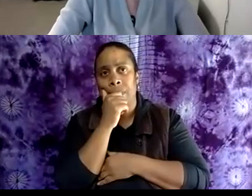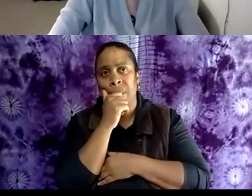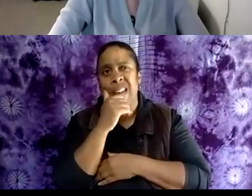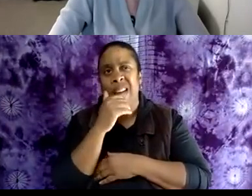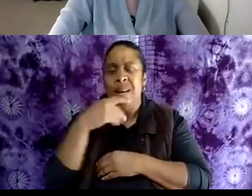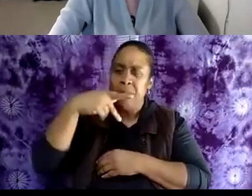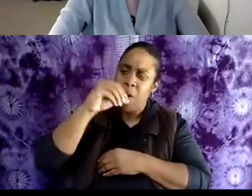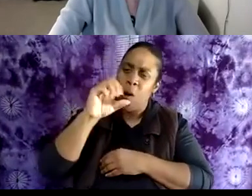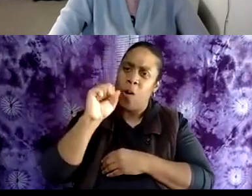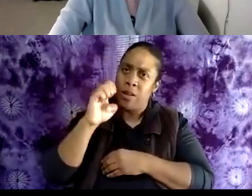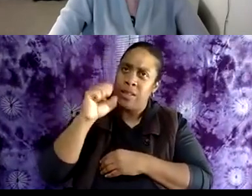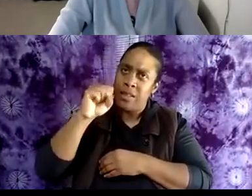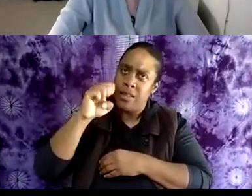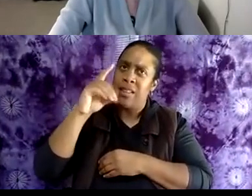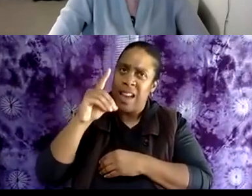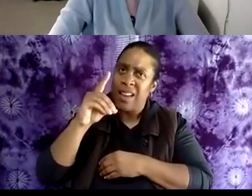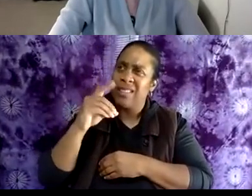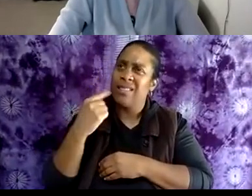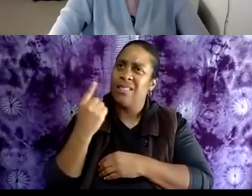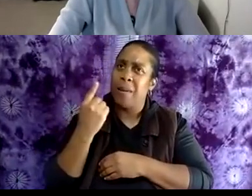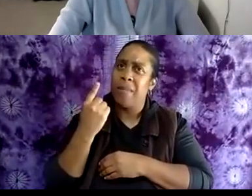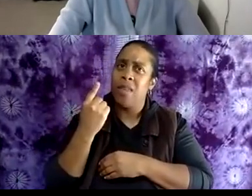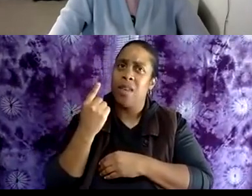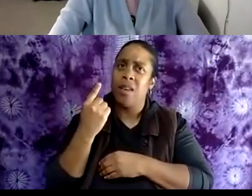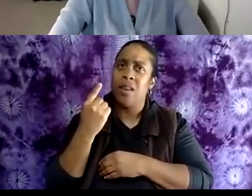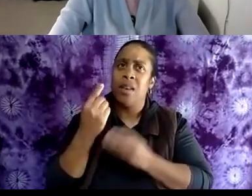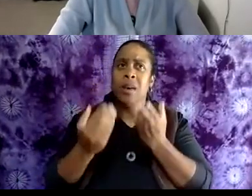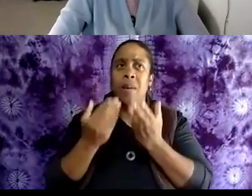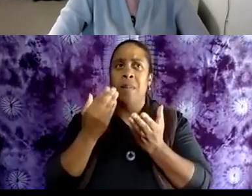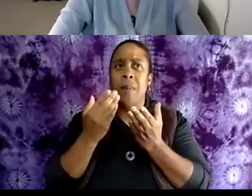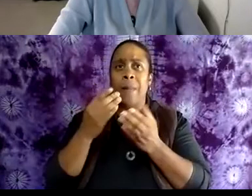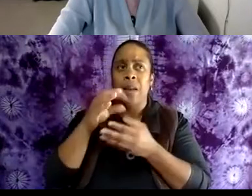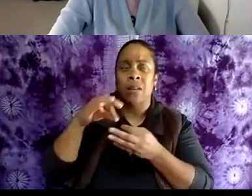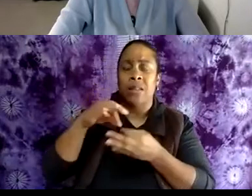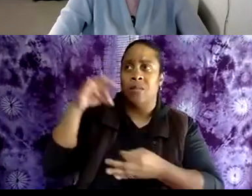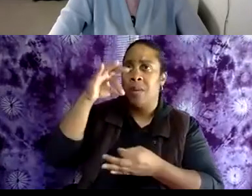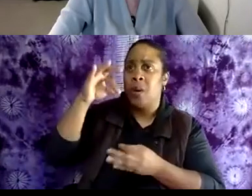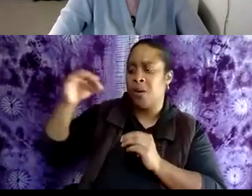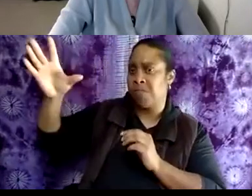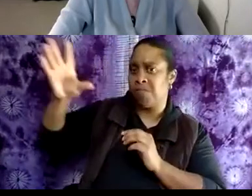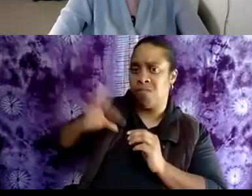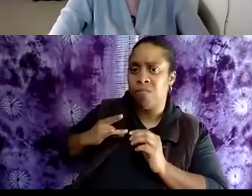possessed, I guess, or possessed by maybe a spirit.